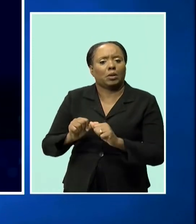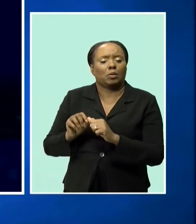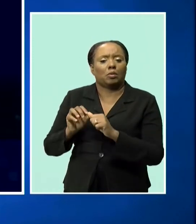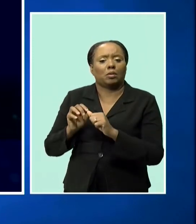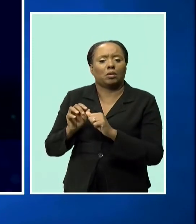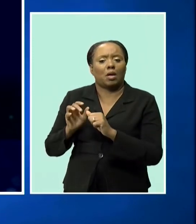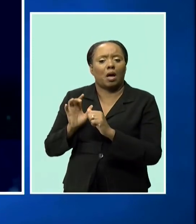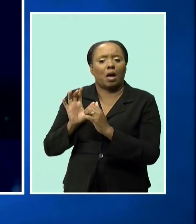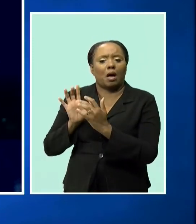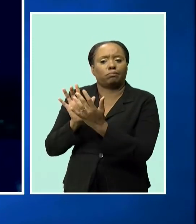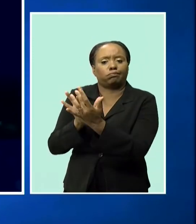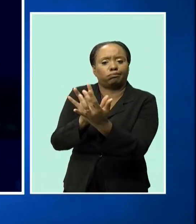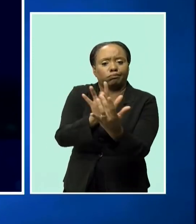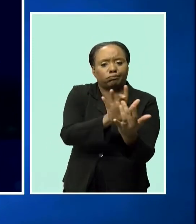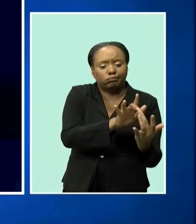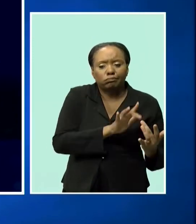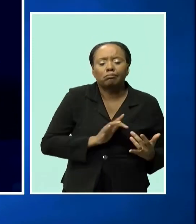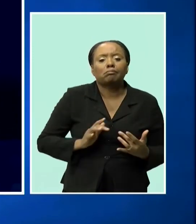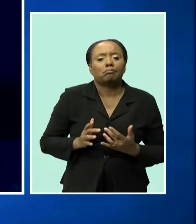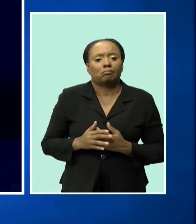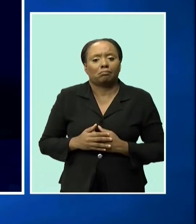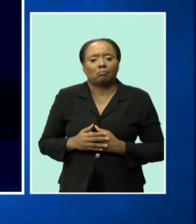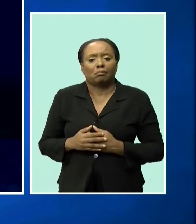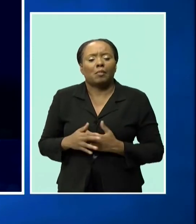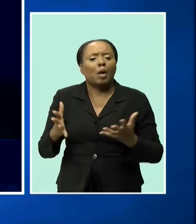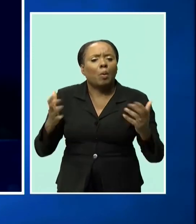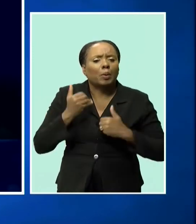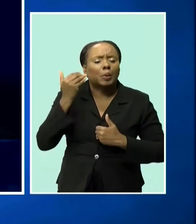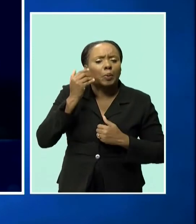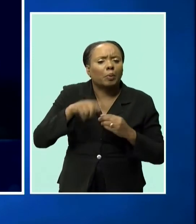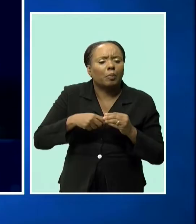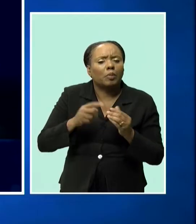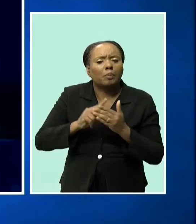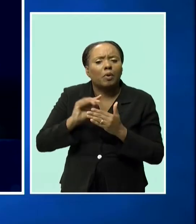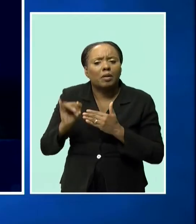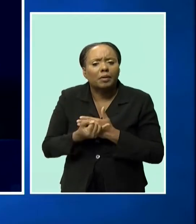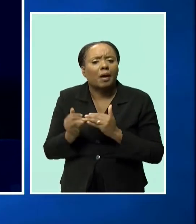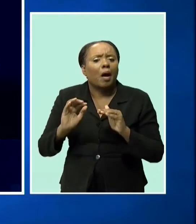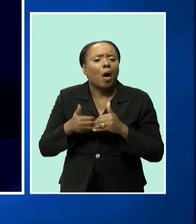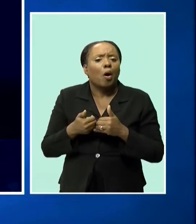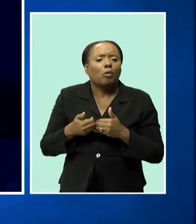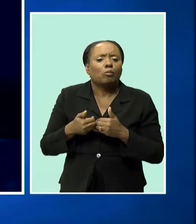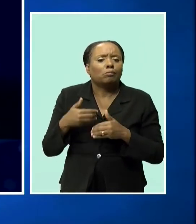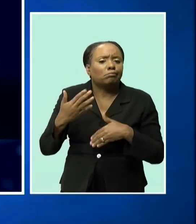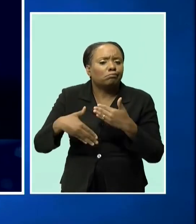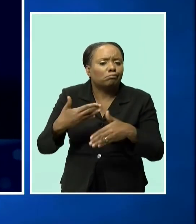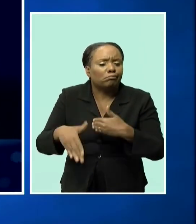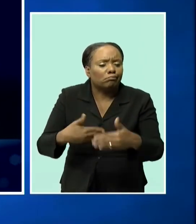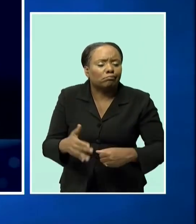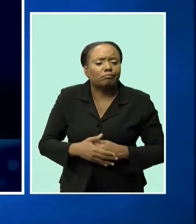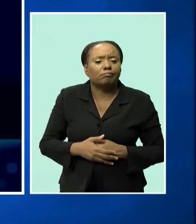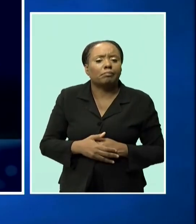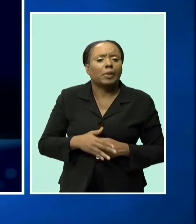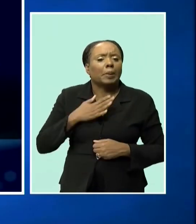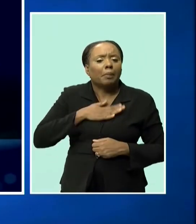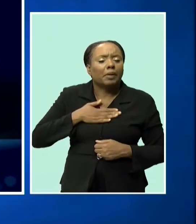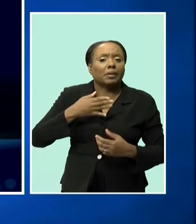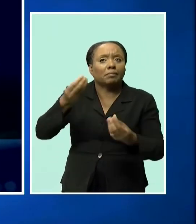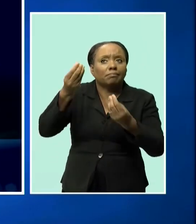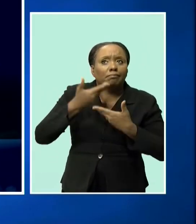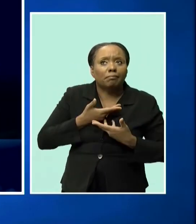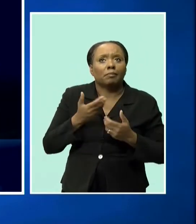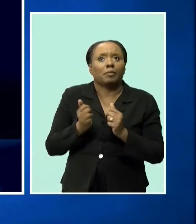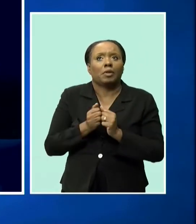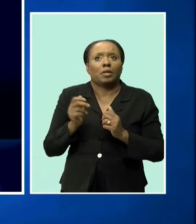going. And honestly, I would really rely on you as well to keep me informed of what is happening with this